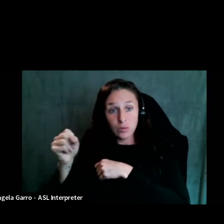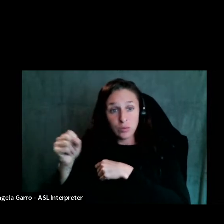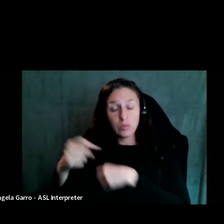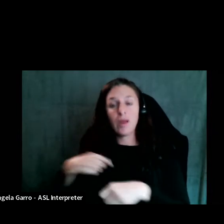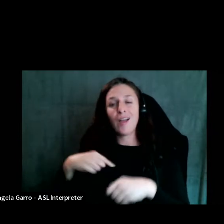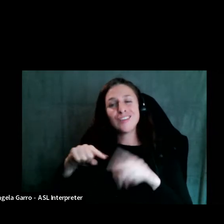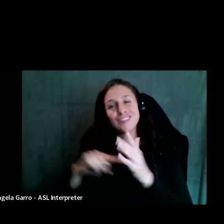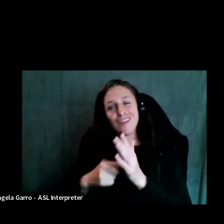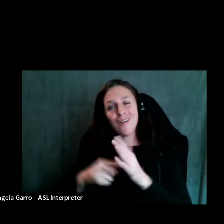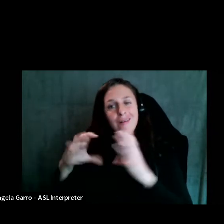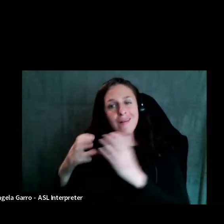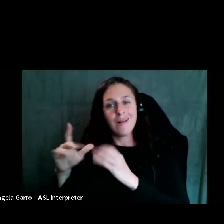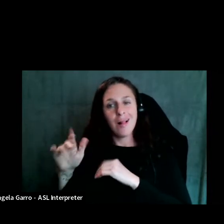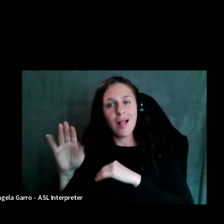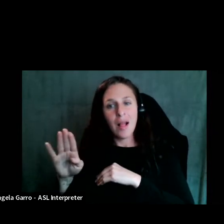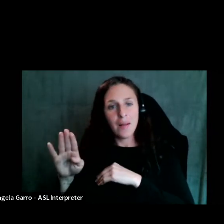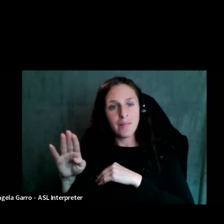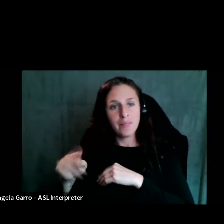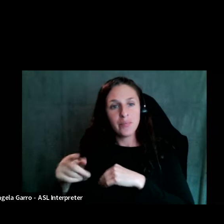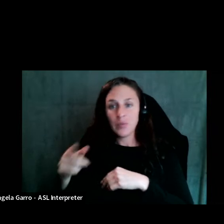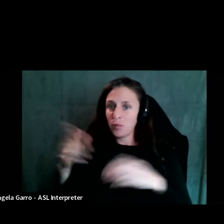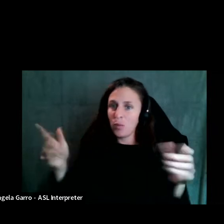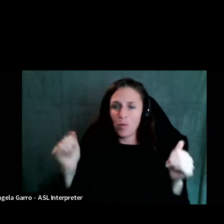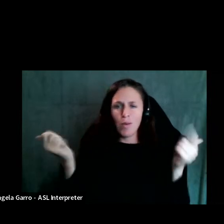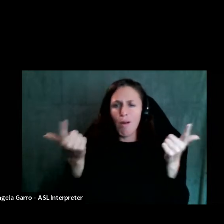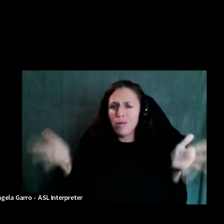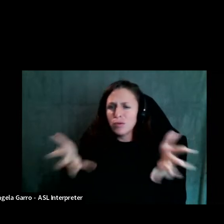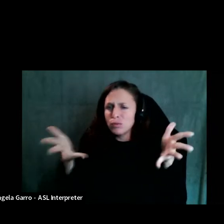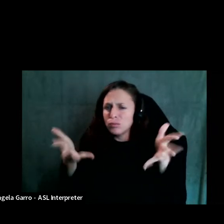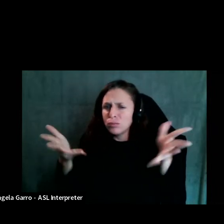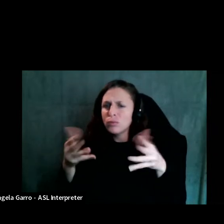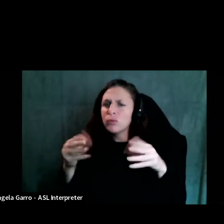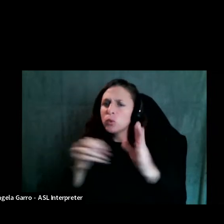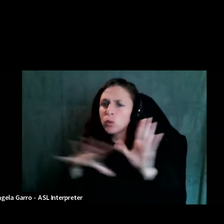club, as we all encourage students to do.